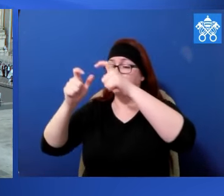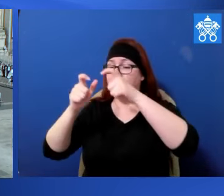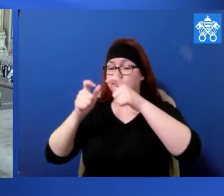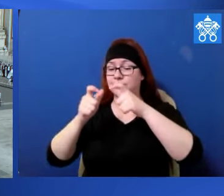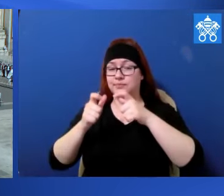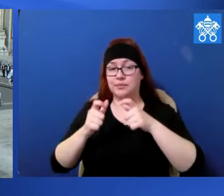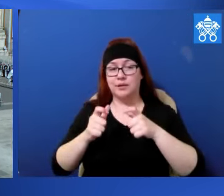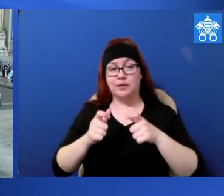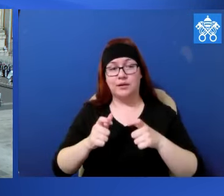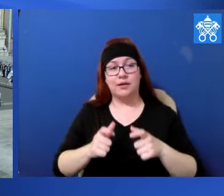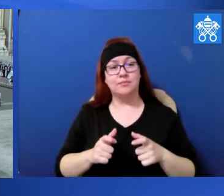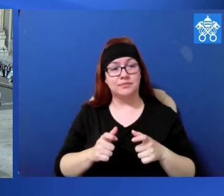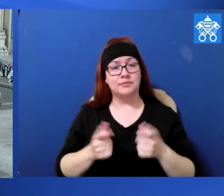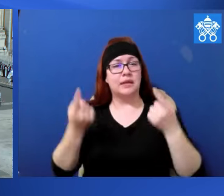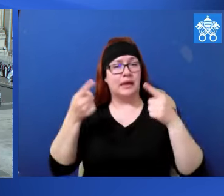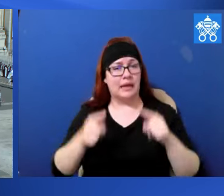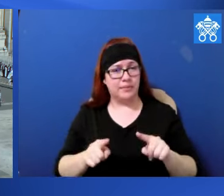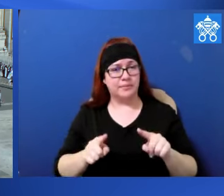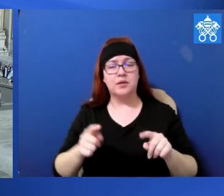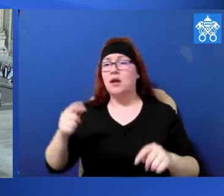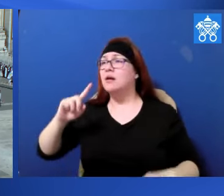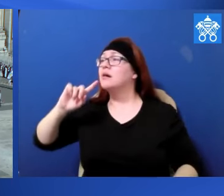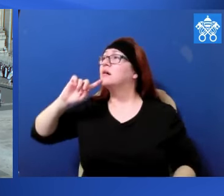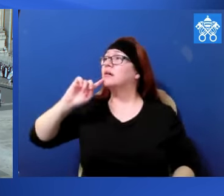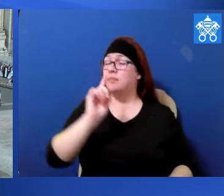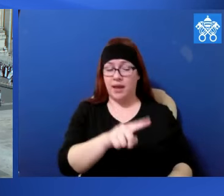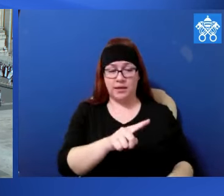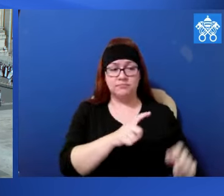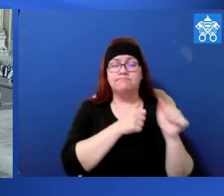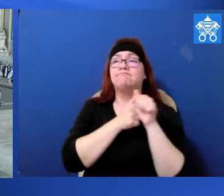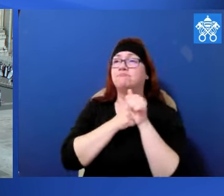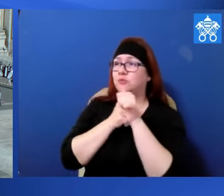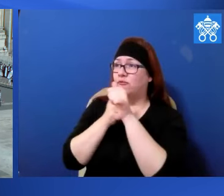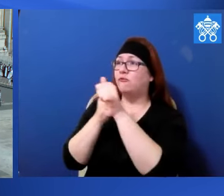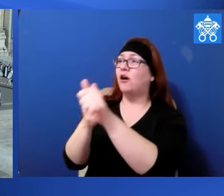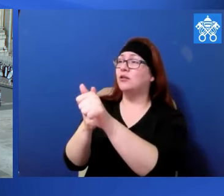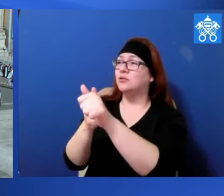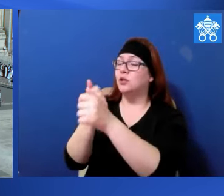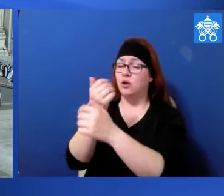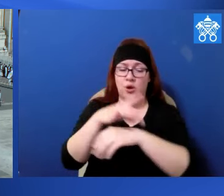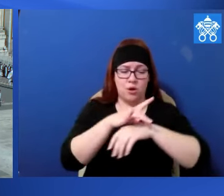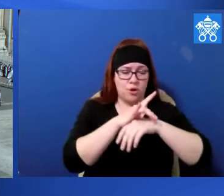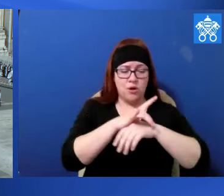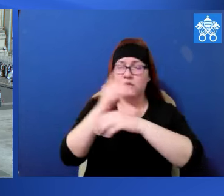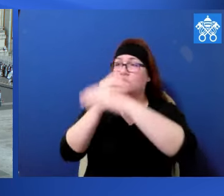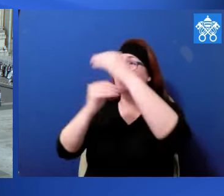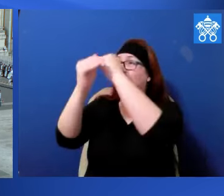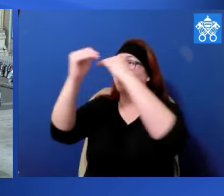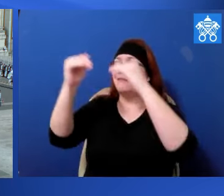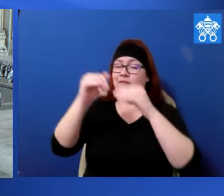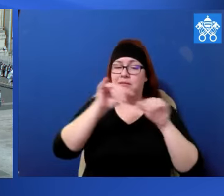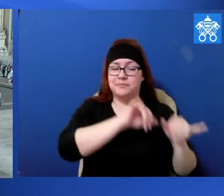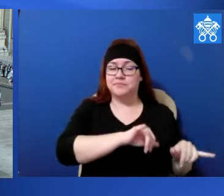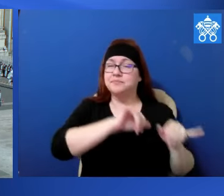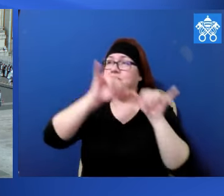adveniat regnum tuum, fiat voluntas tua, sicut